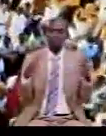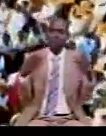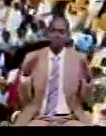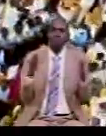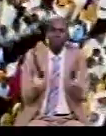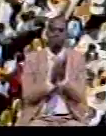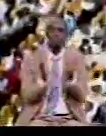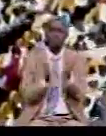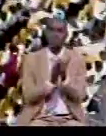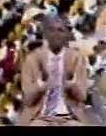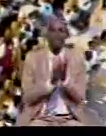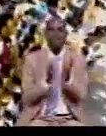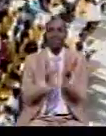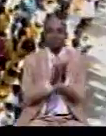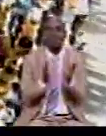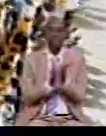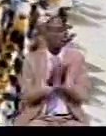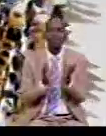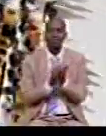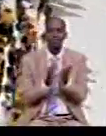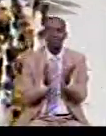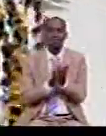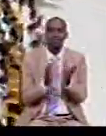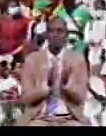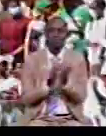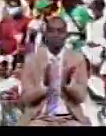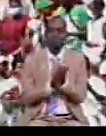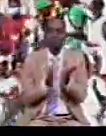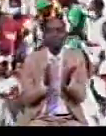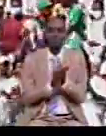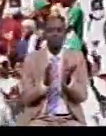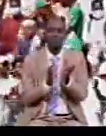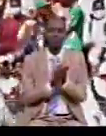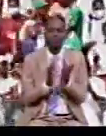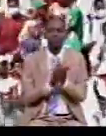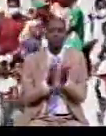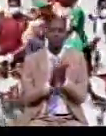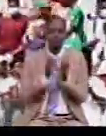Can do better than this.